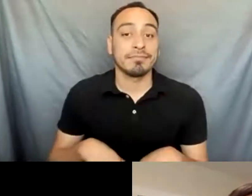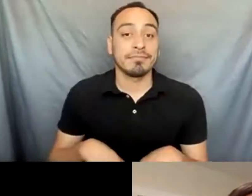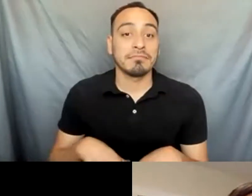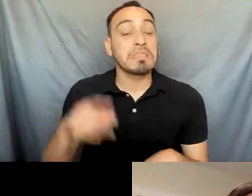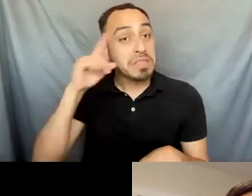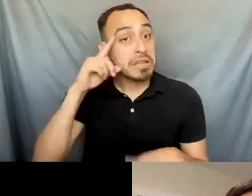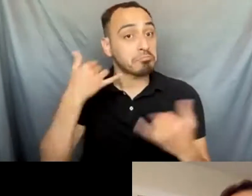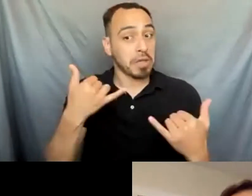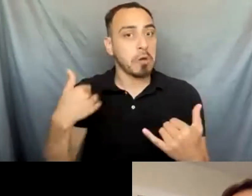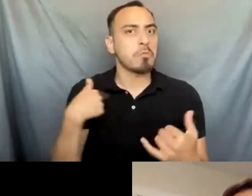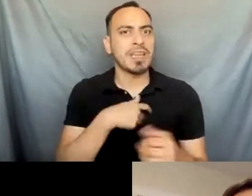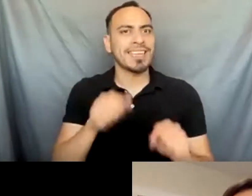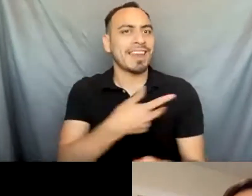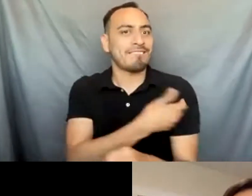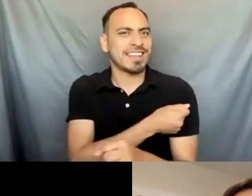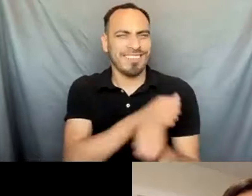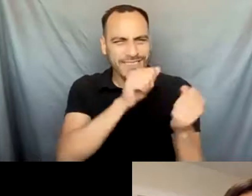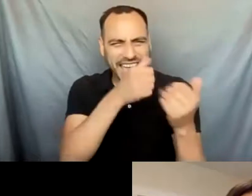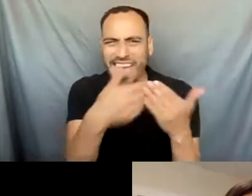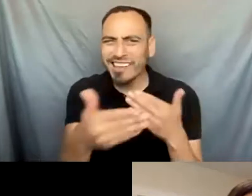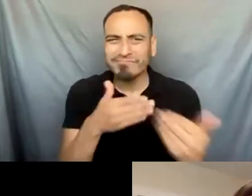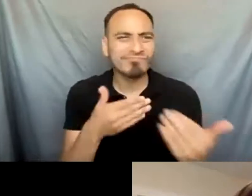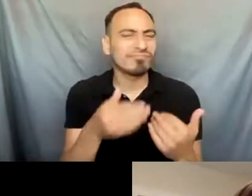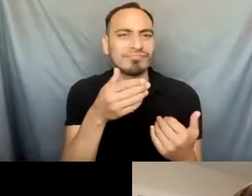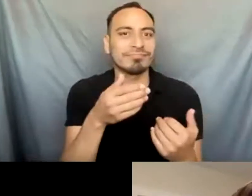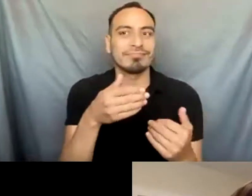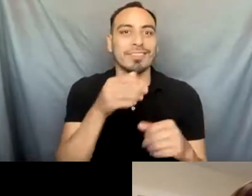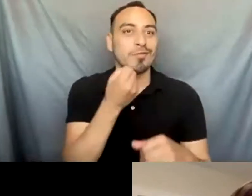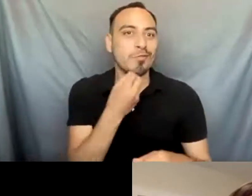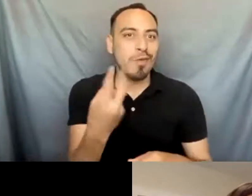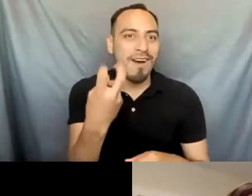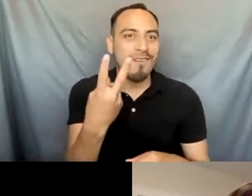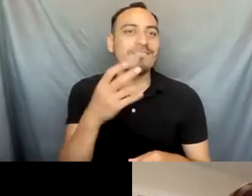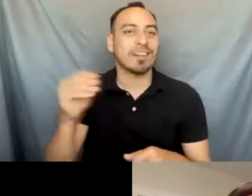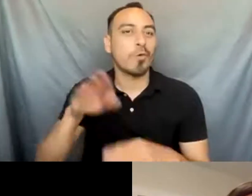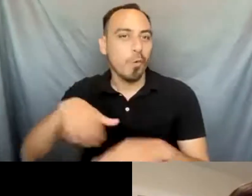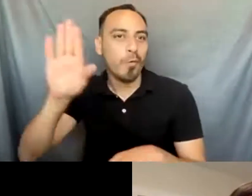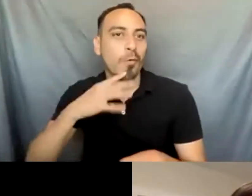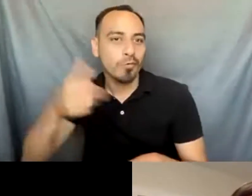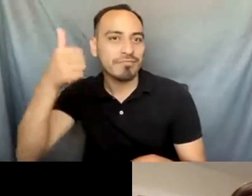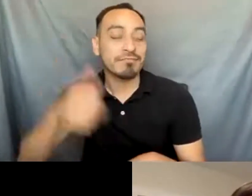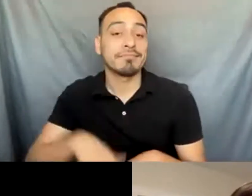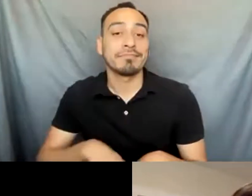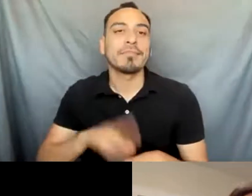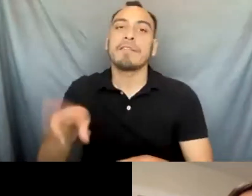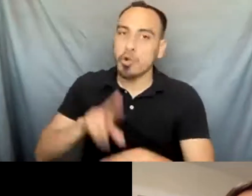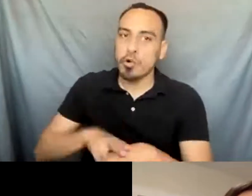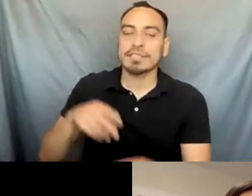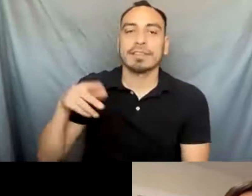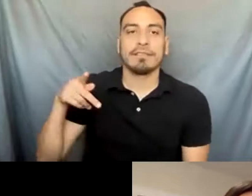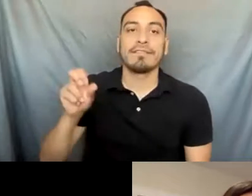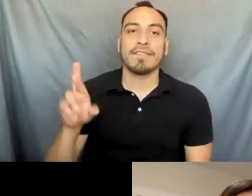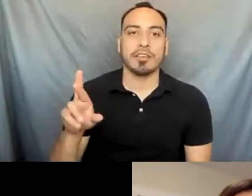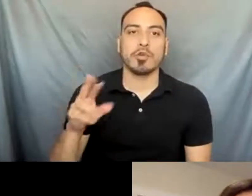vaccinate all persons 12 years of age and older. So that's very exciting. And of course, only Pfizer for kids ages 12